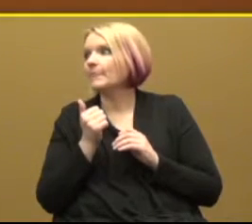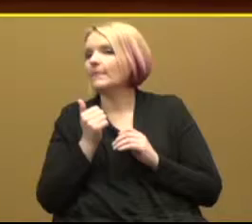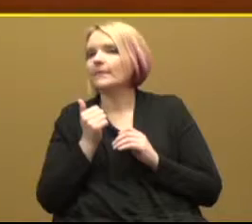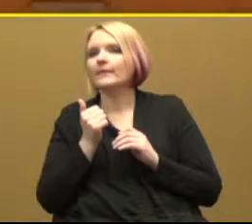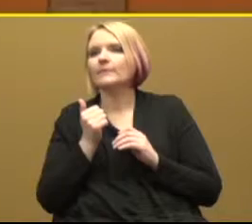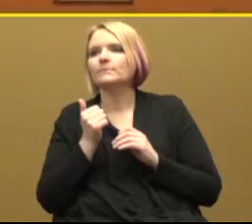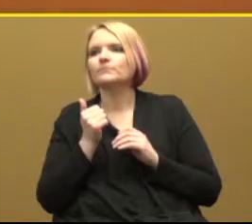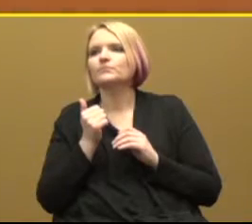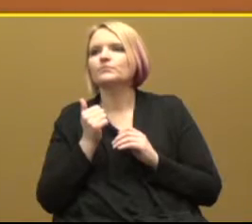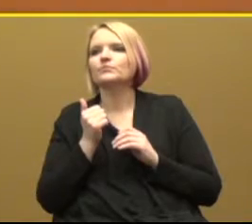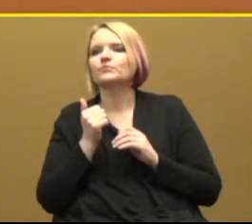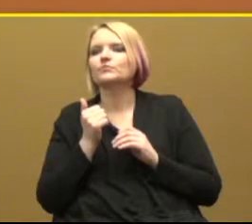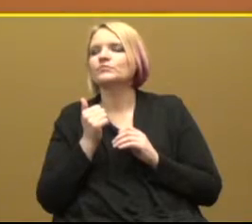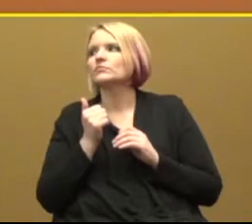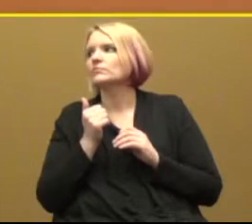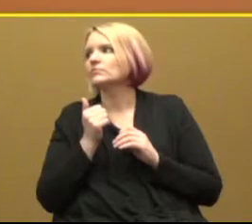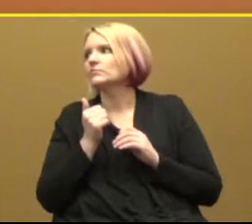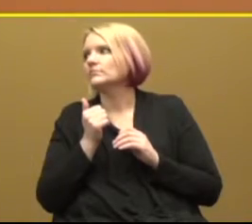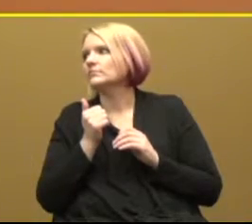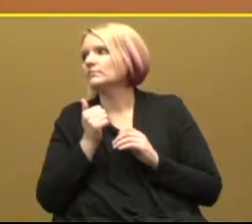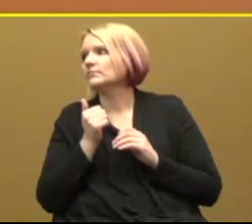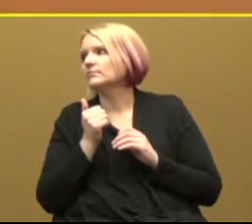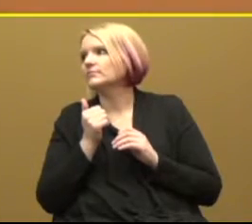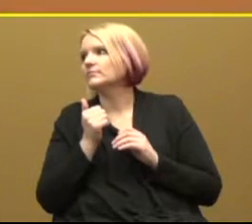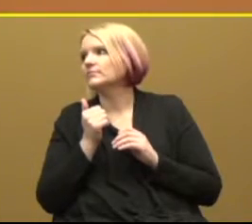You can?